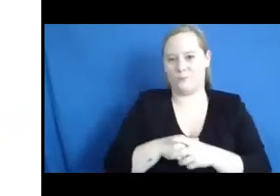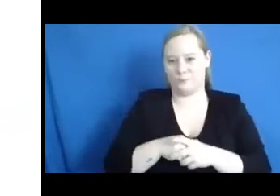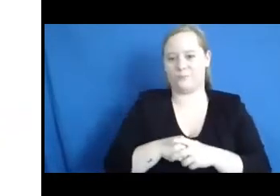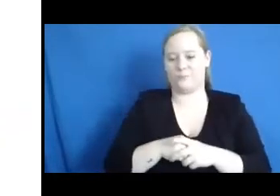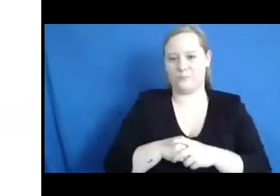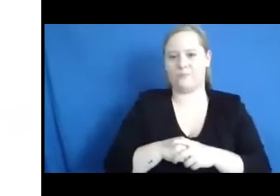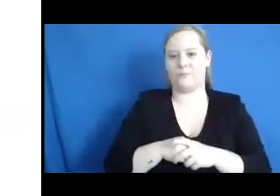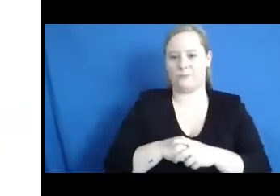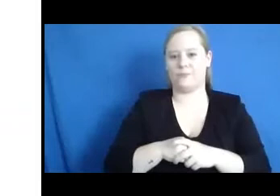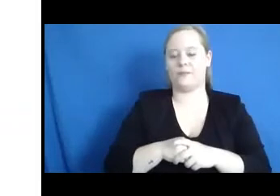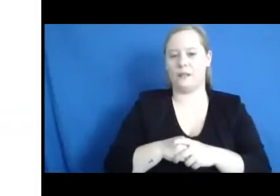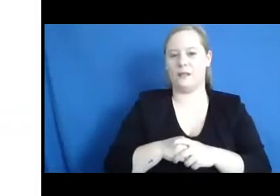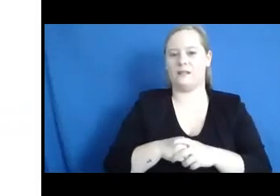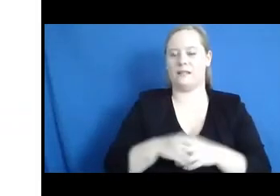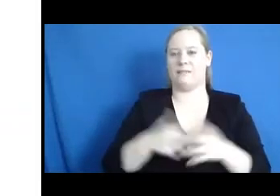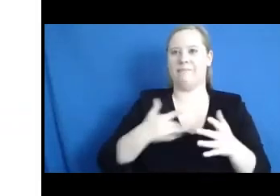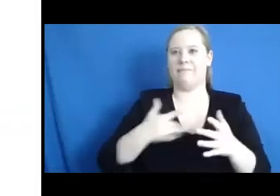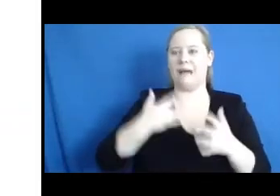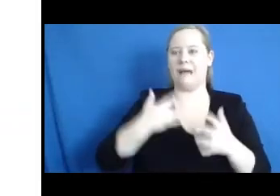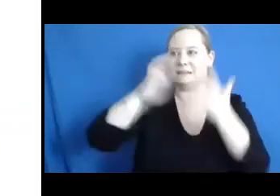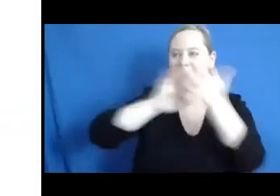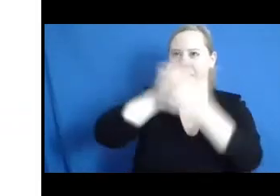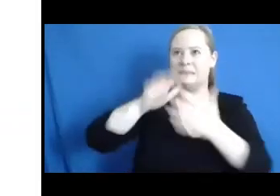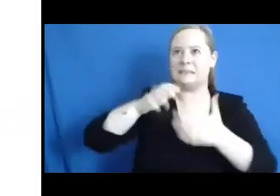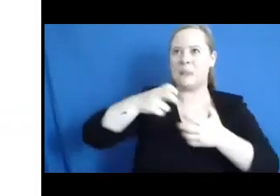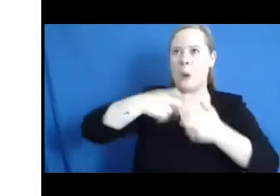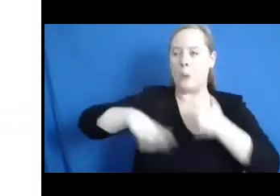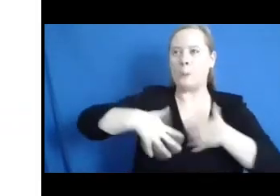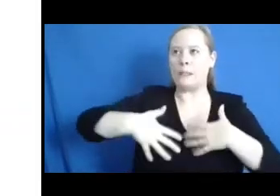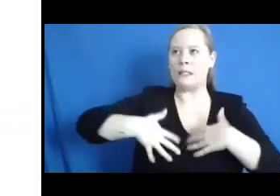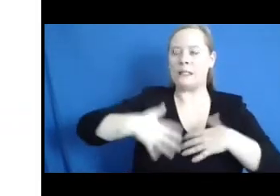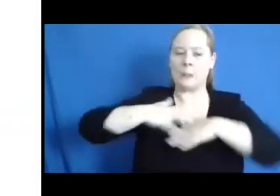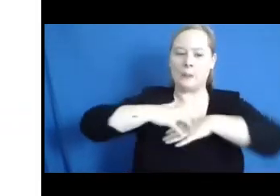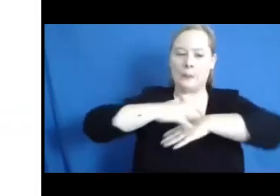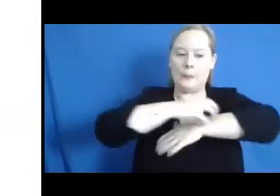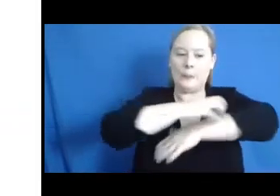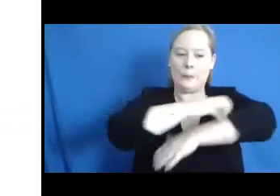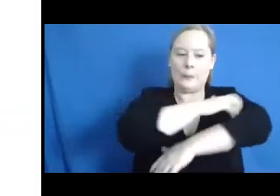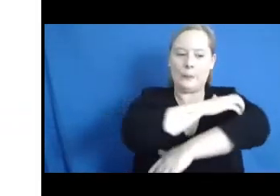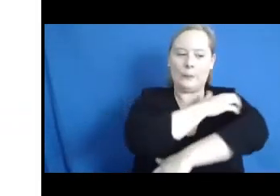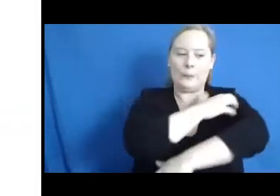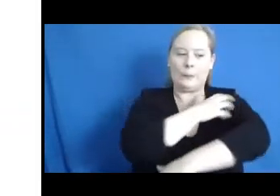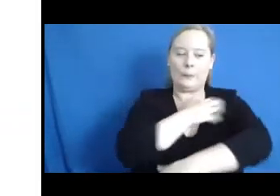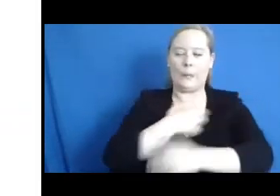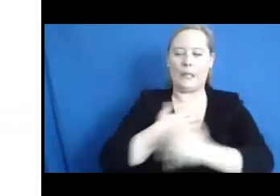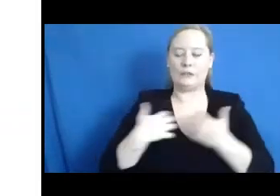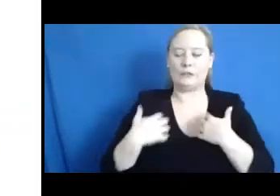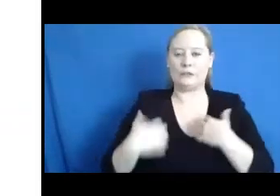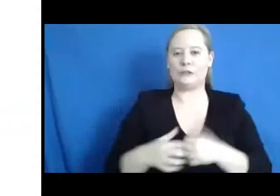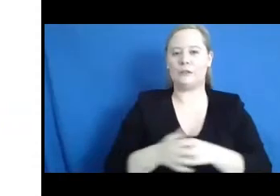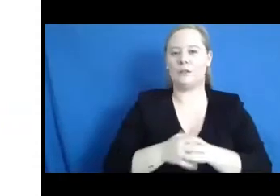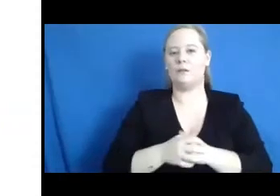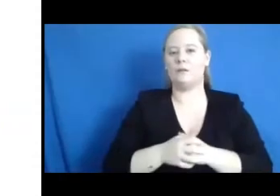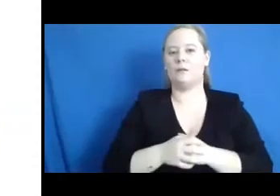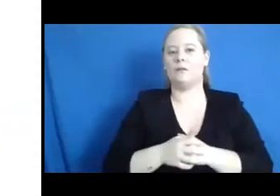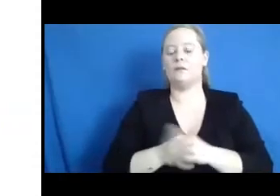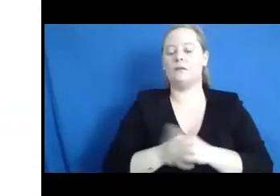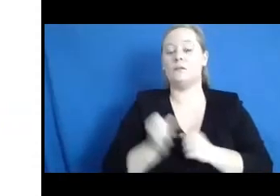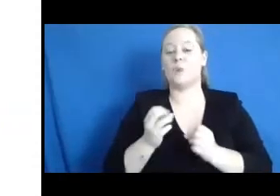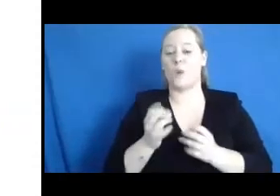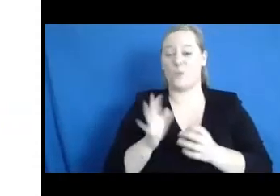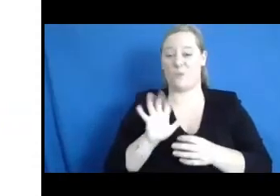reported feeling dizziness, trouble breathing, skin rashes, and also an H2S gas smell. So due to that incident